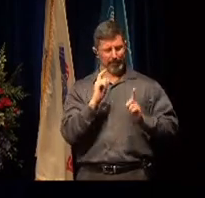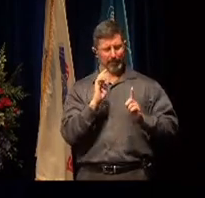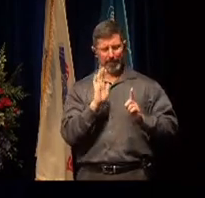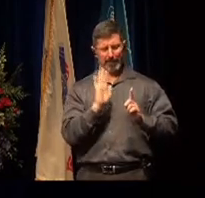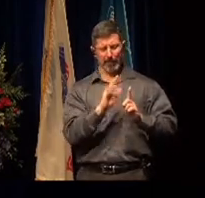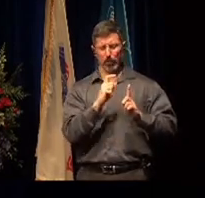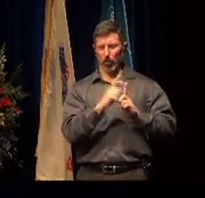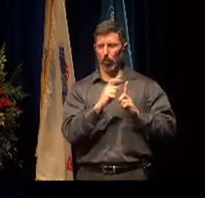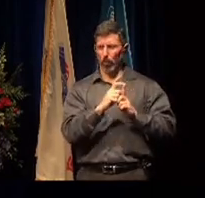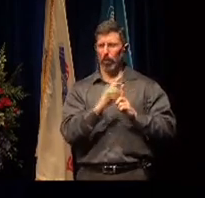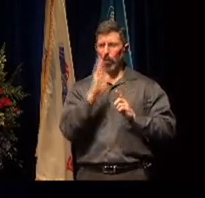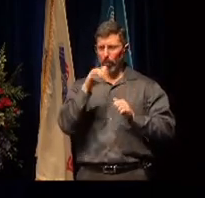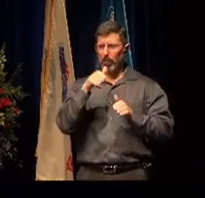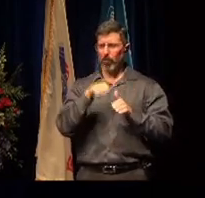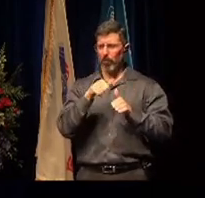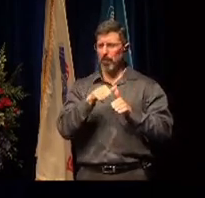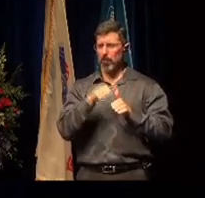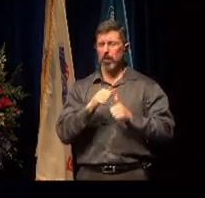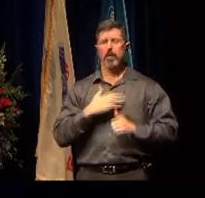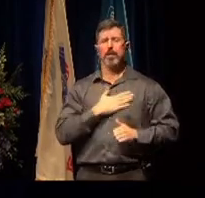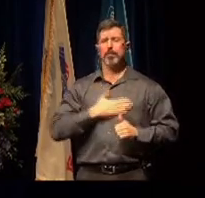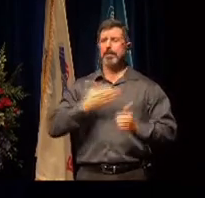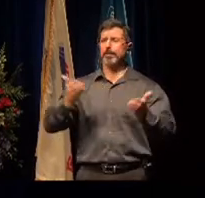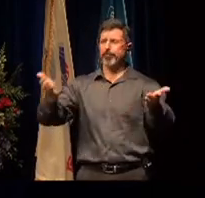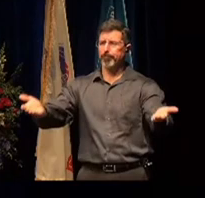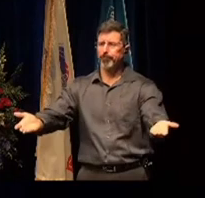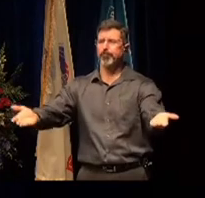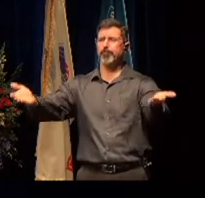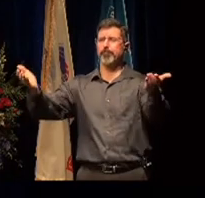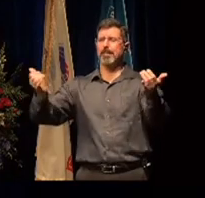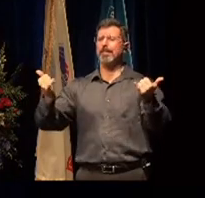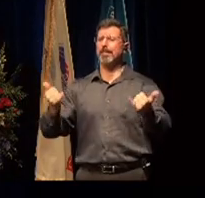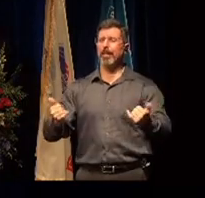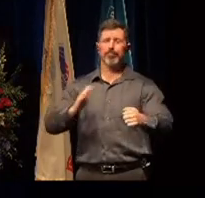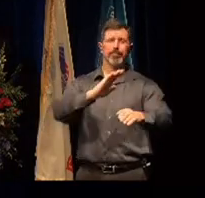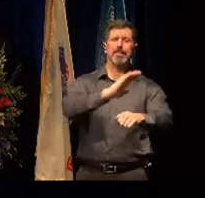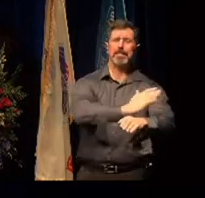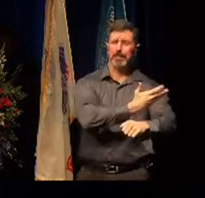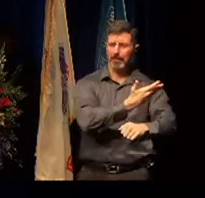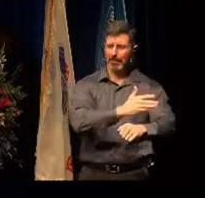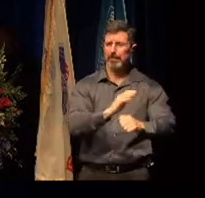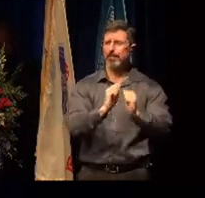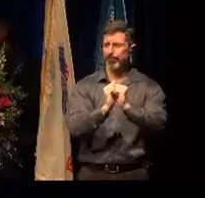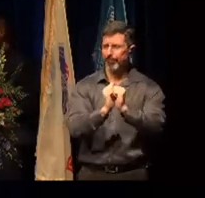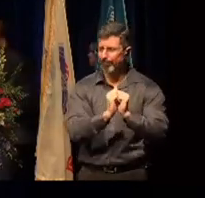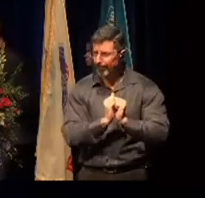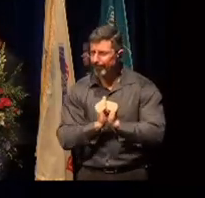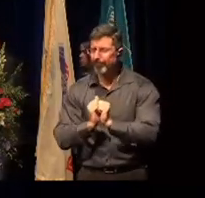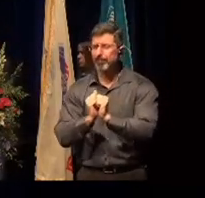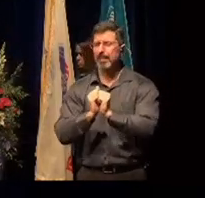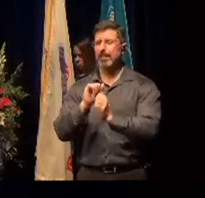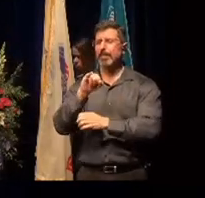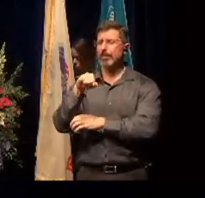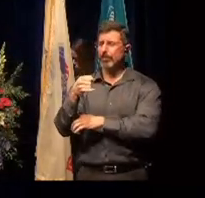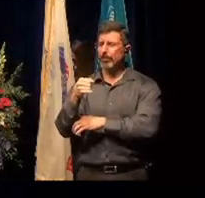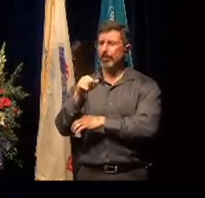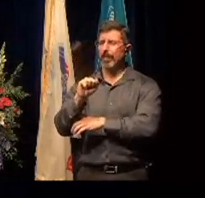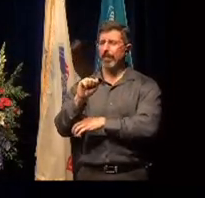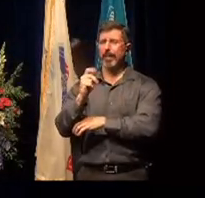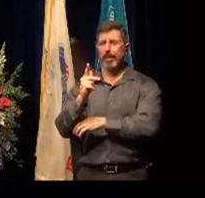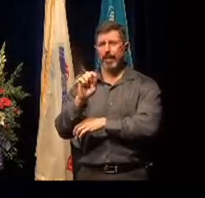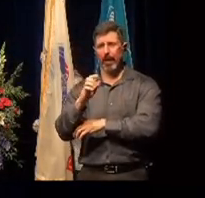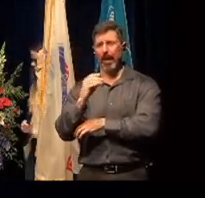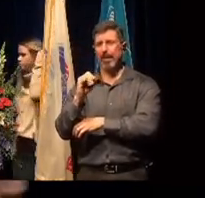of us. I'd ask that you would stand with me. We are going to have a congregational song as Jake and Izzy lead us here this